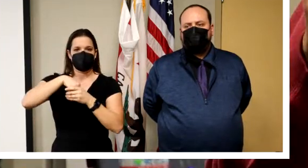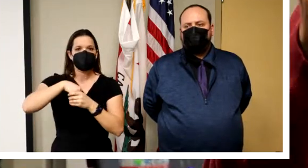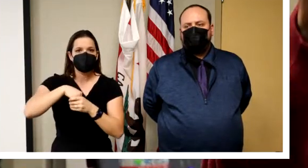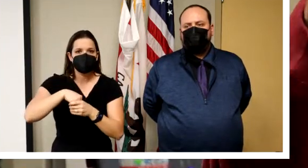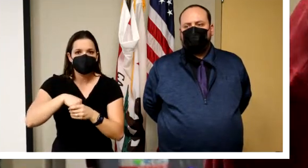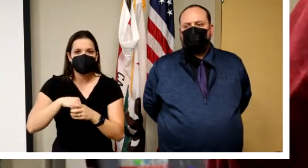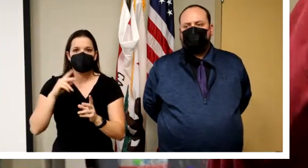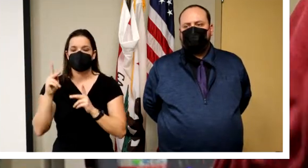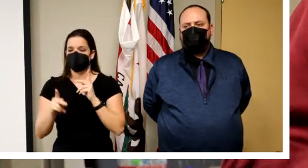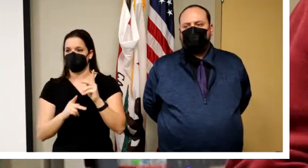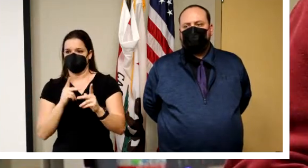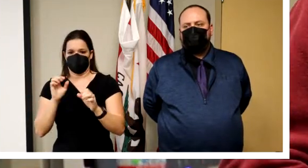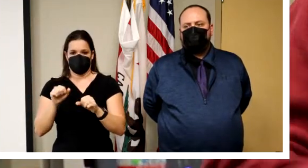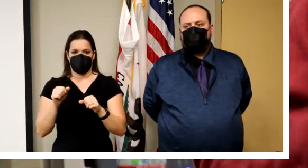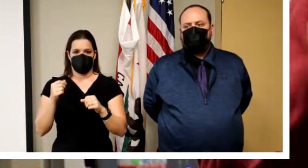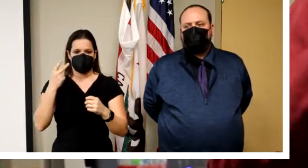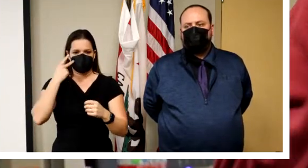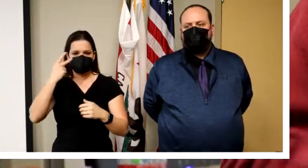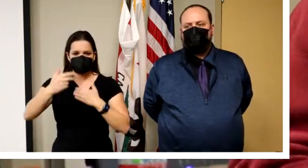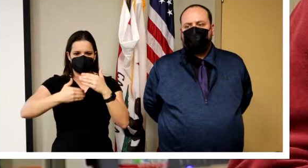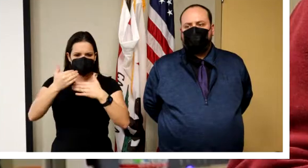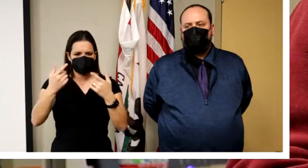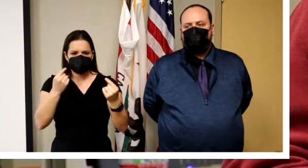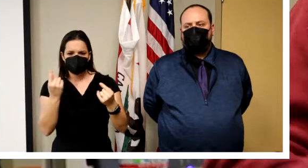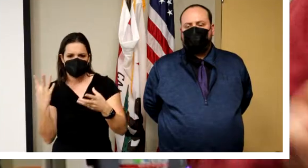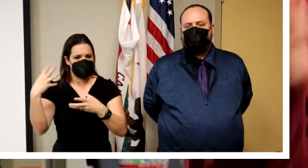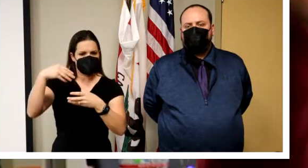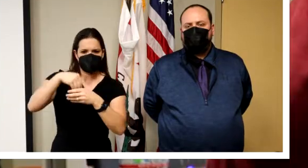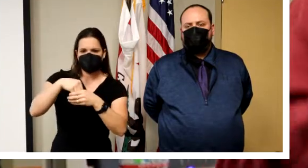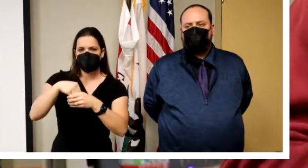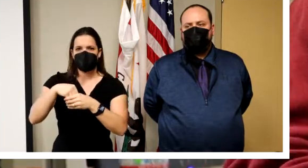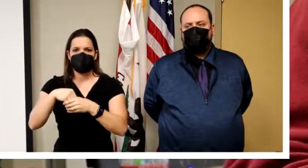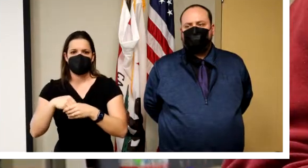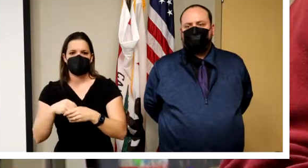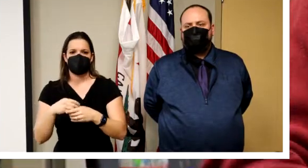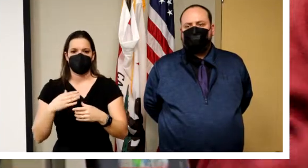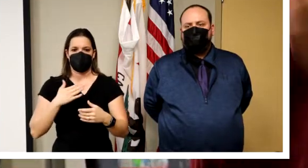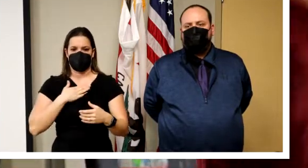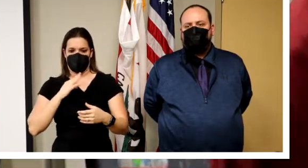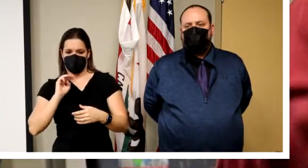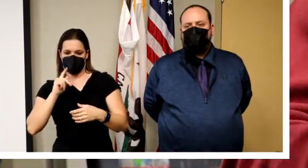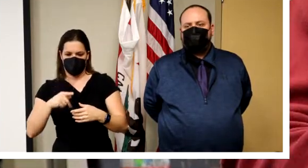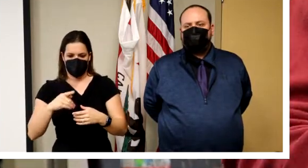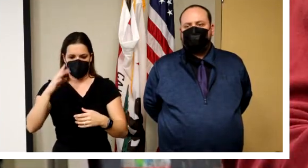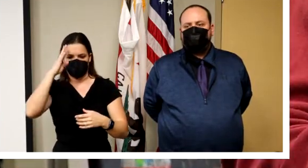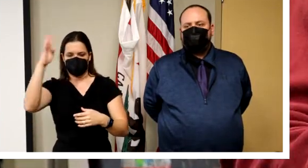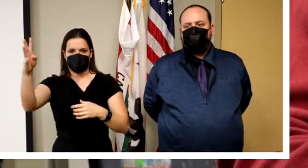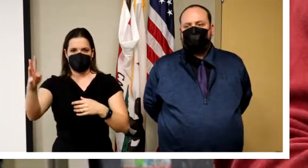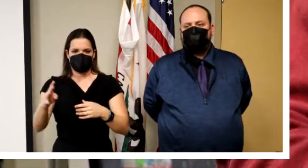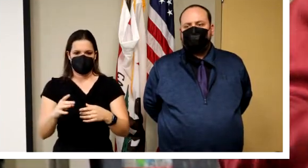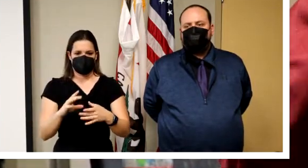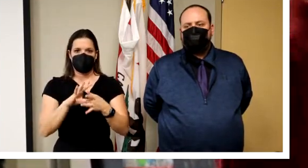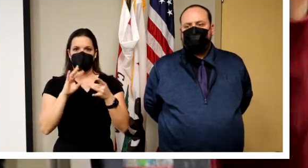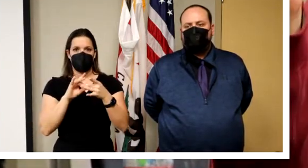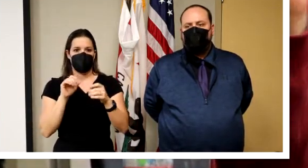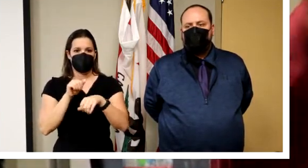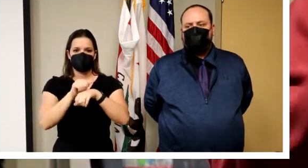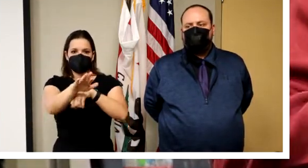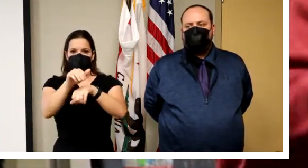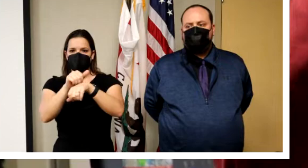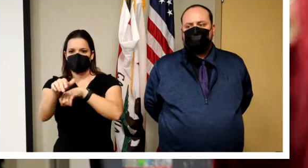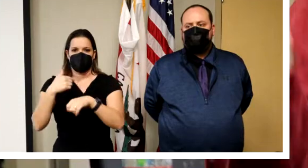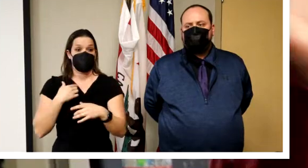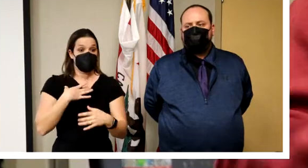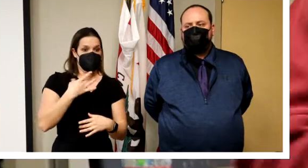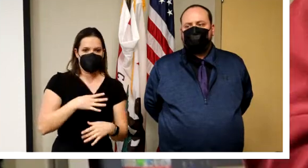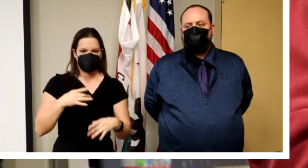that the public can view the process, participate in the process, submit their own maps, comment on other people's maps, whether they like them or hate